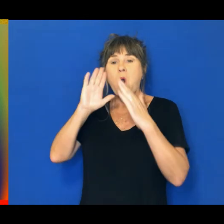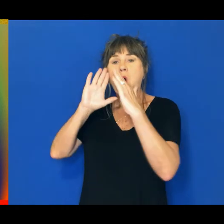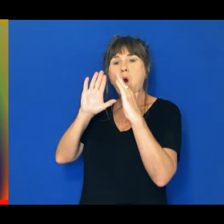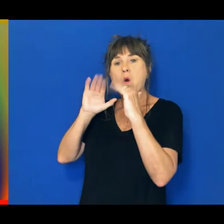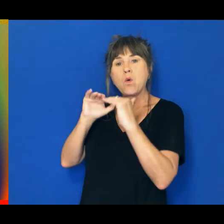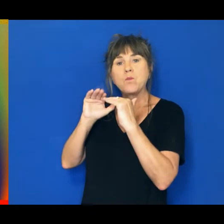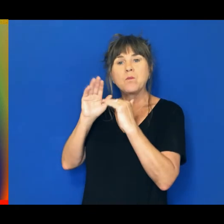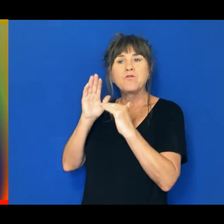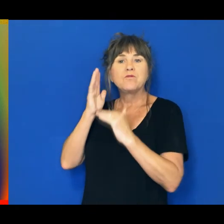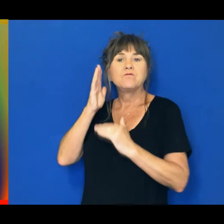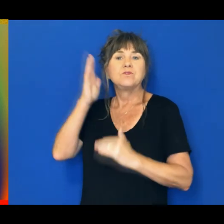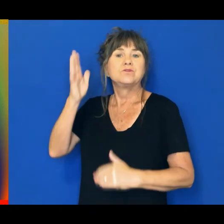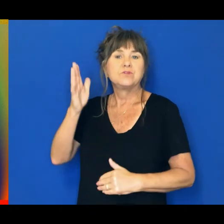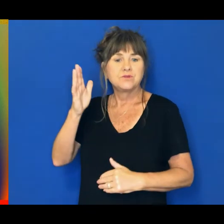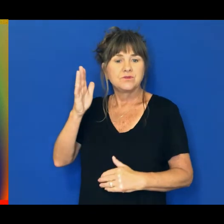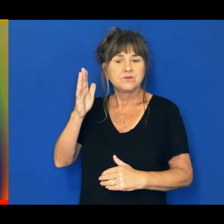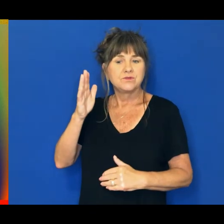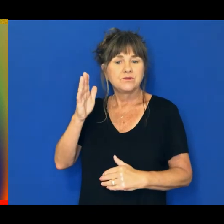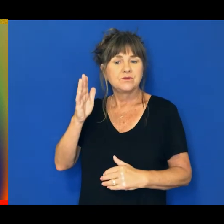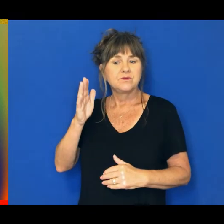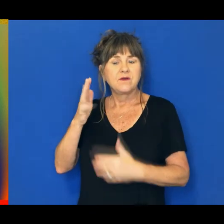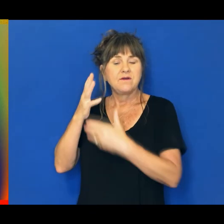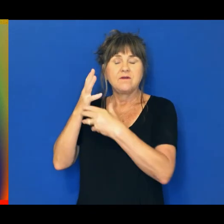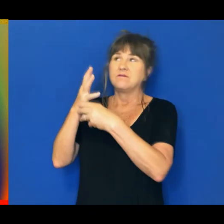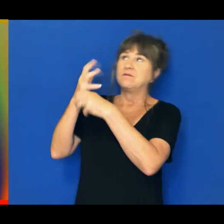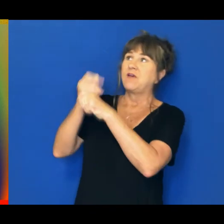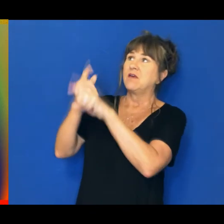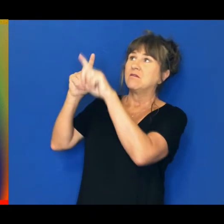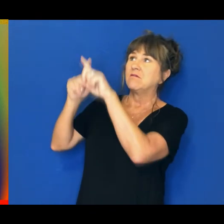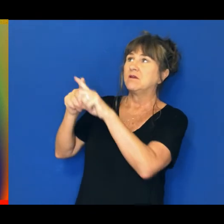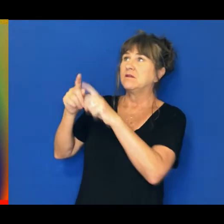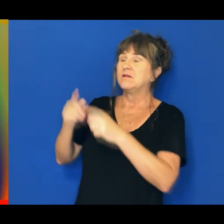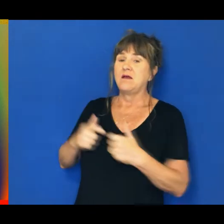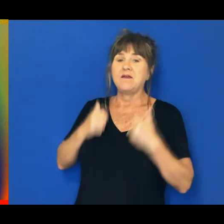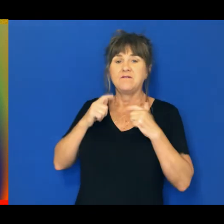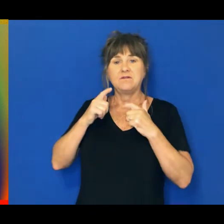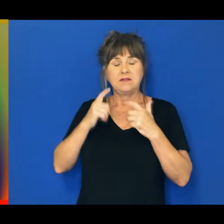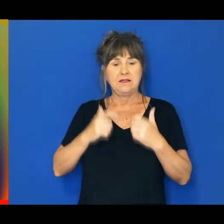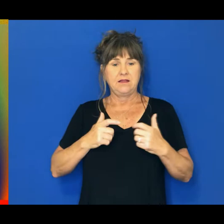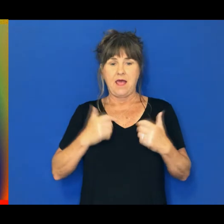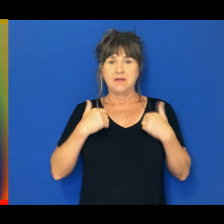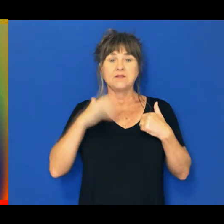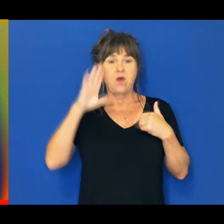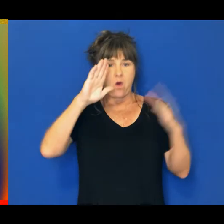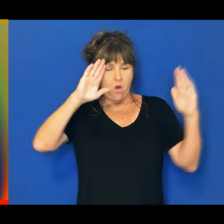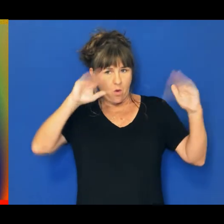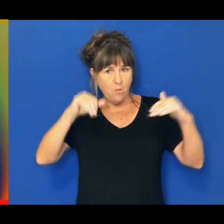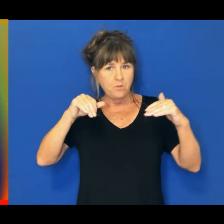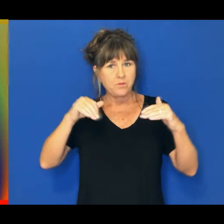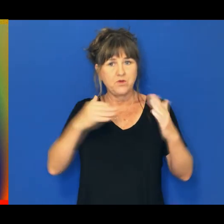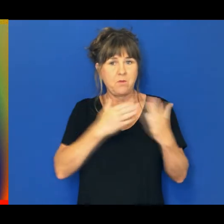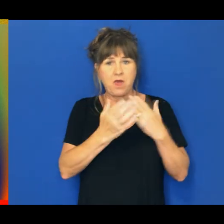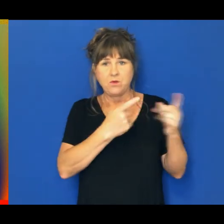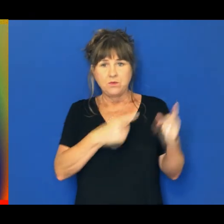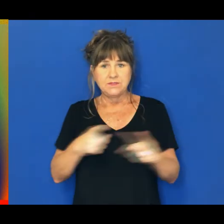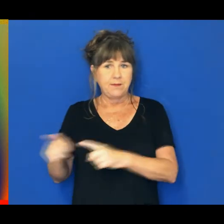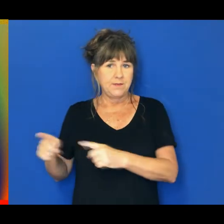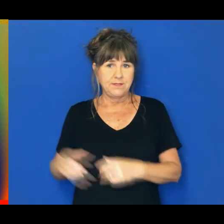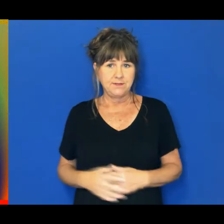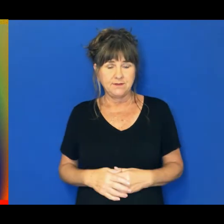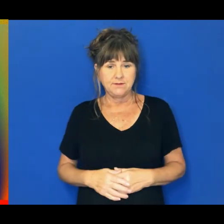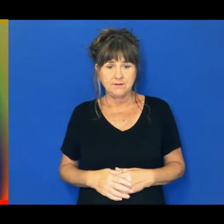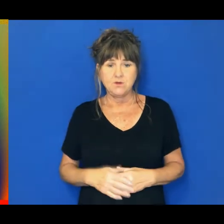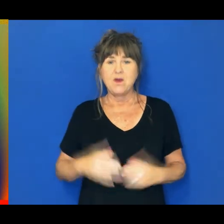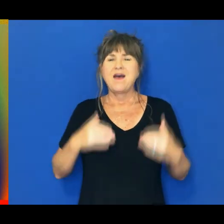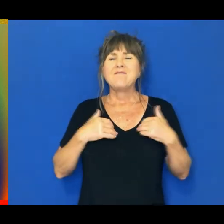I'll say it a different way. The faith-filled life lives with hope no matter what you're living through. The faith-filled life lives